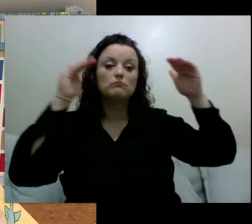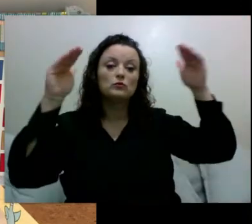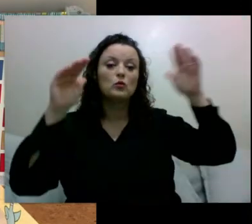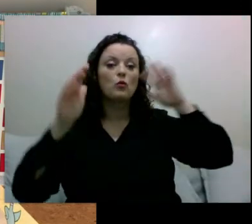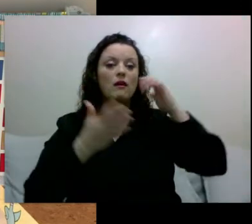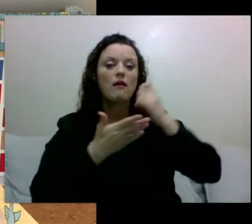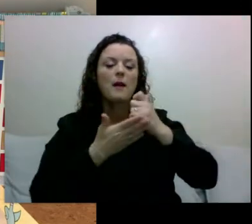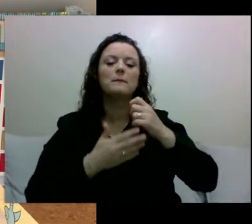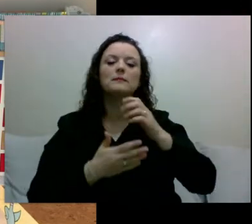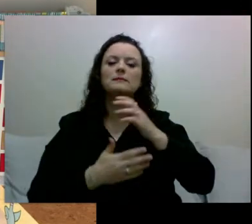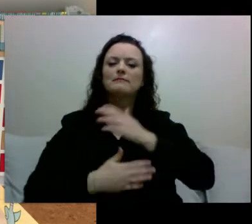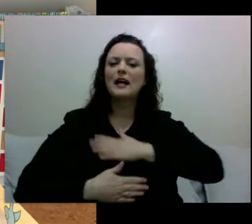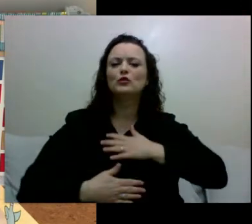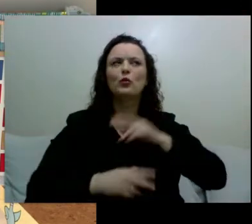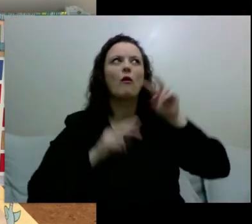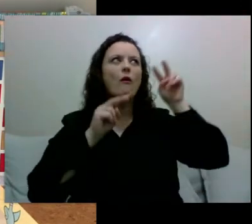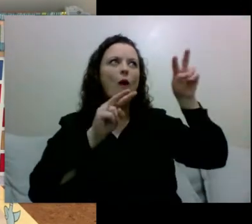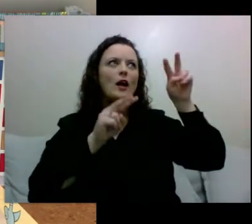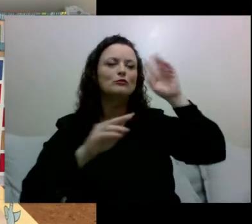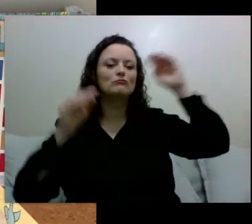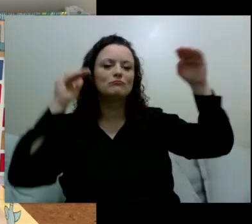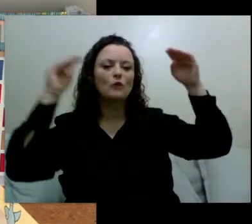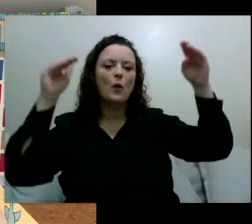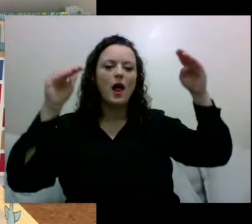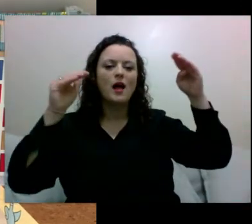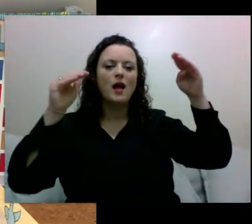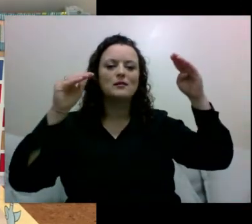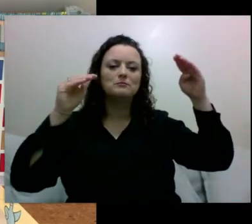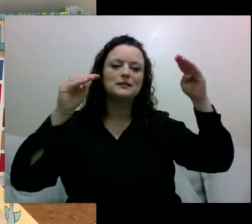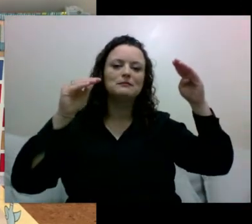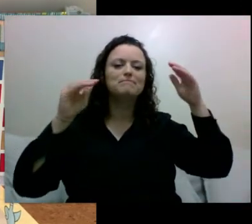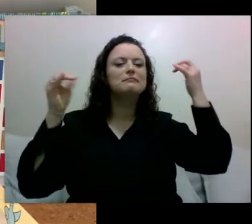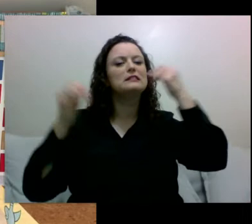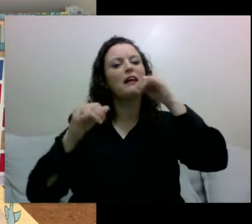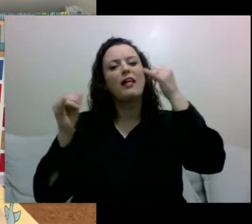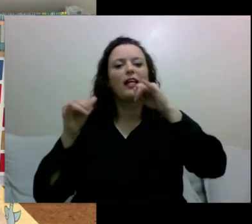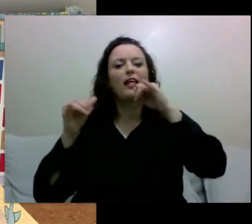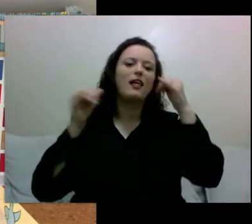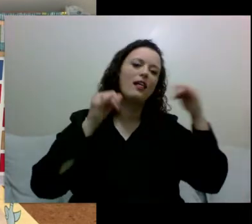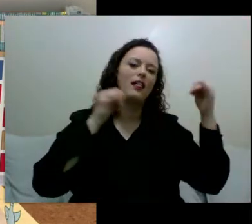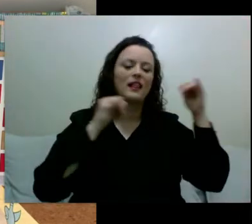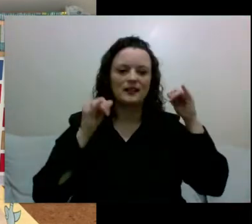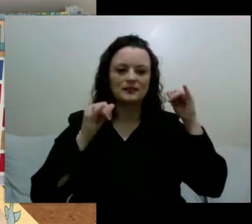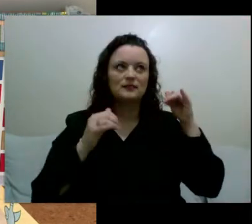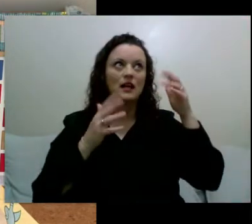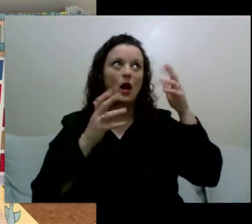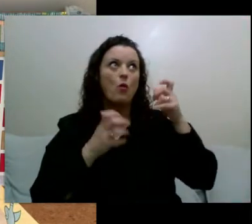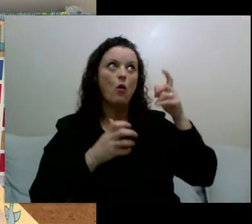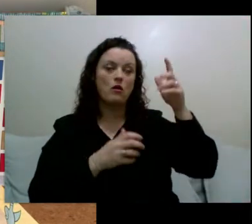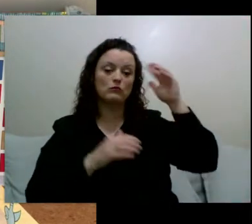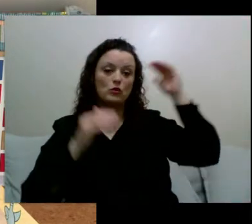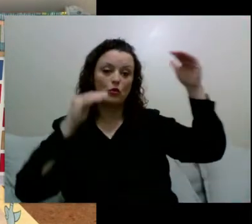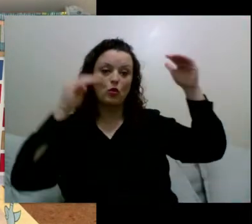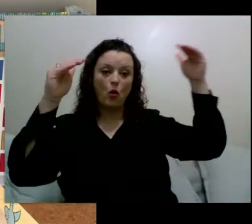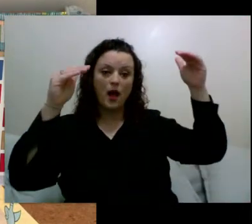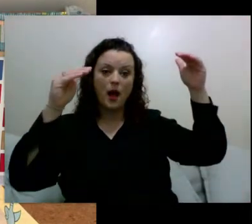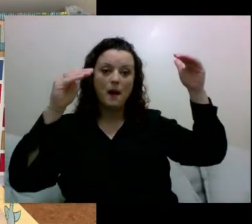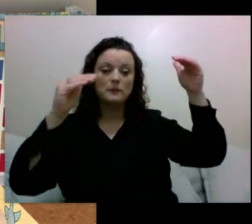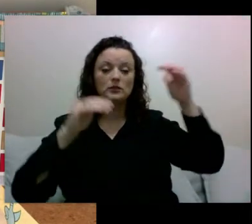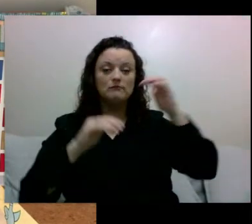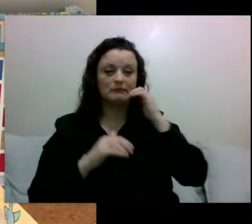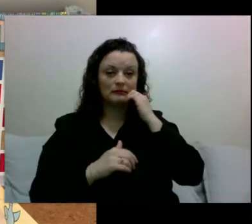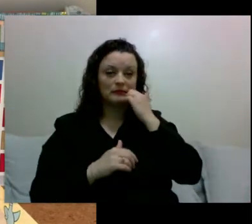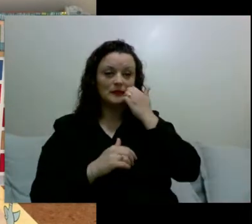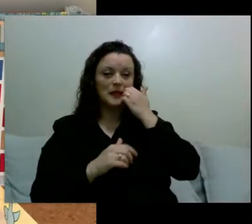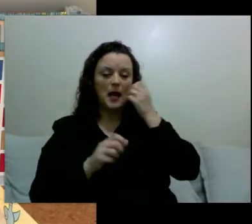get silly again. I want the grown-ups out there to get a shame-ectomy. Be silly again. All right, that